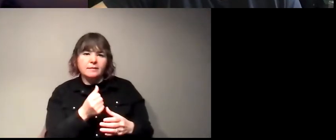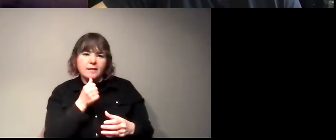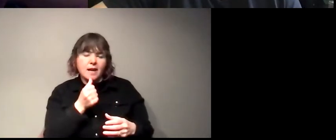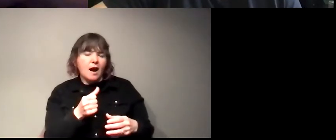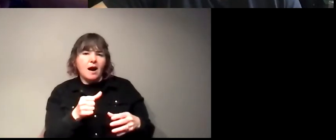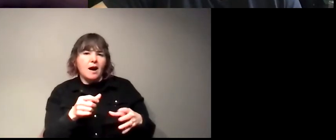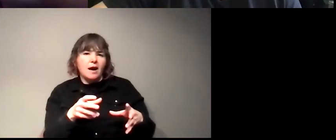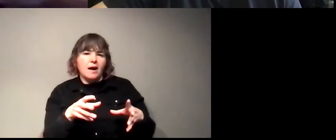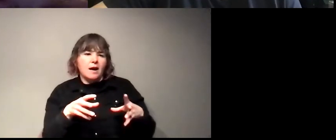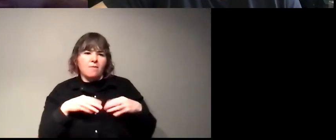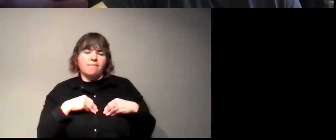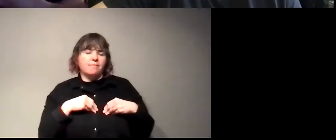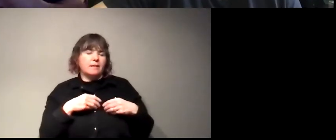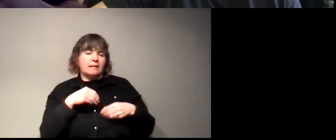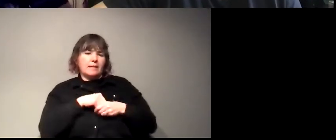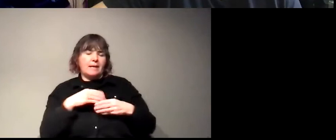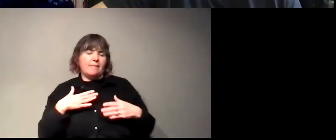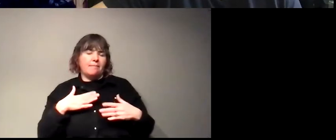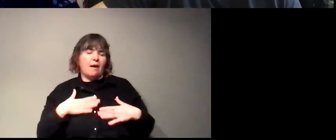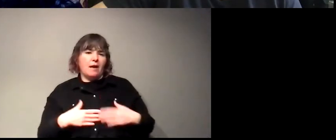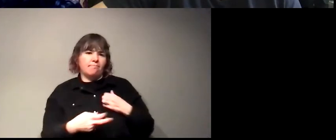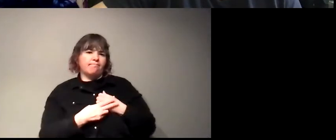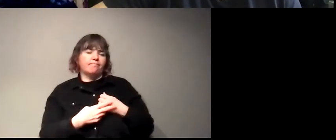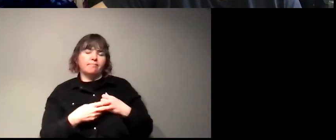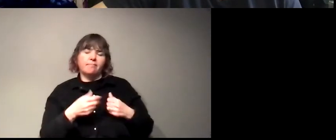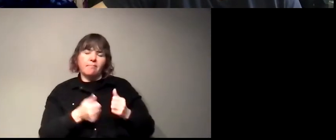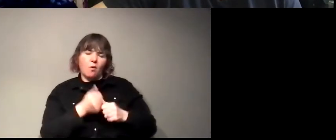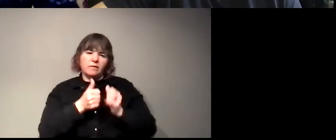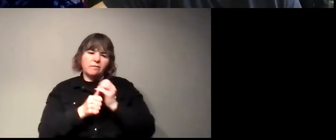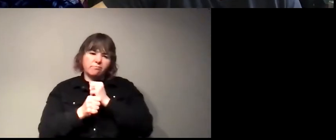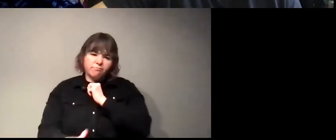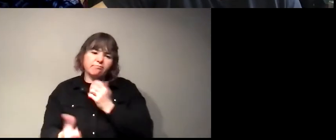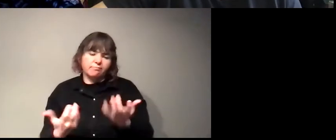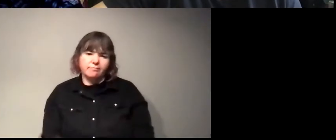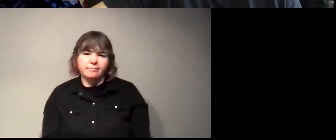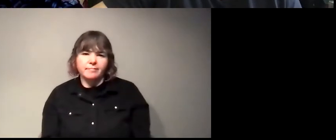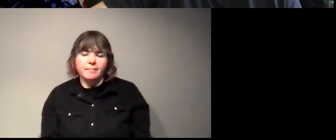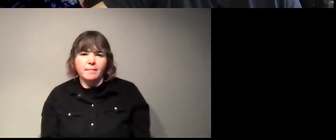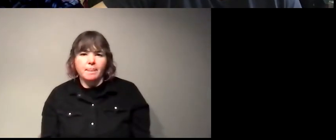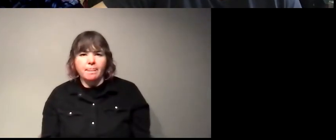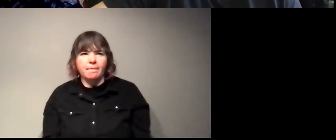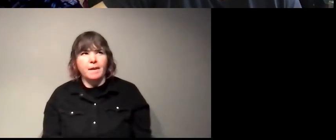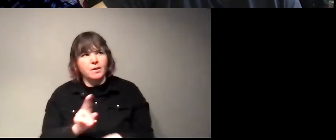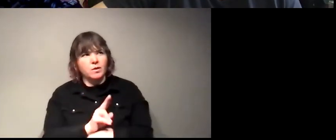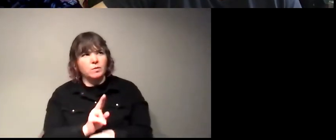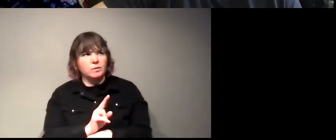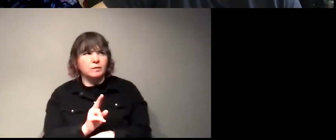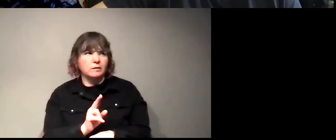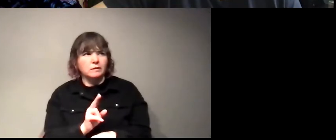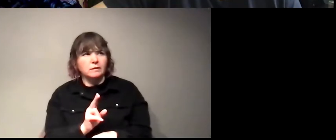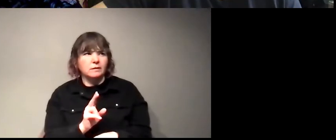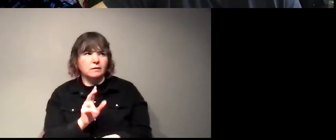Not a lot goes actually into their body for storage, and most of it comes out. Only use, I think some numbers have